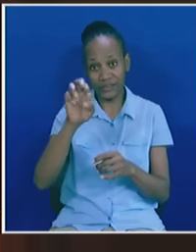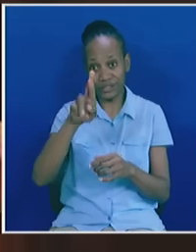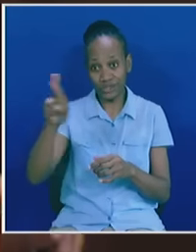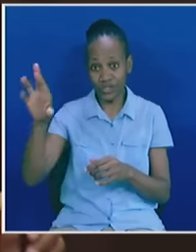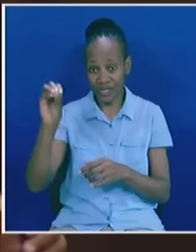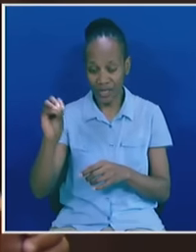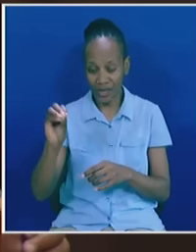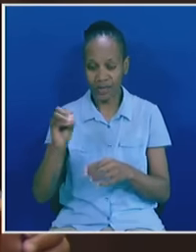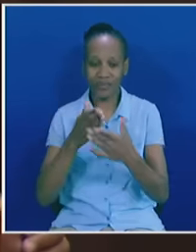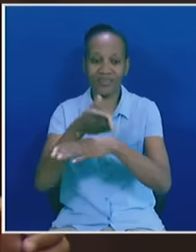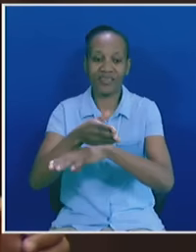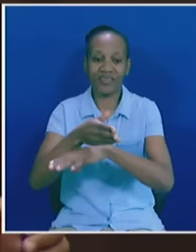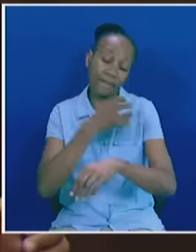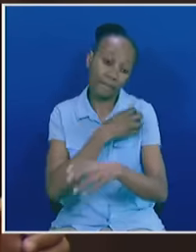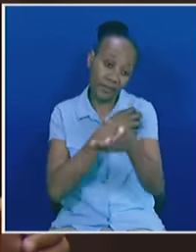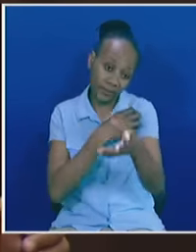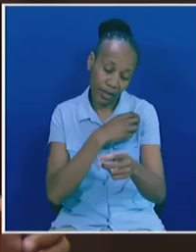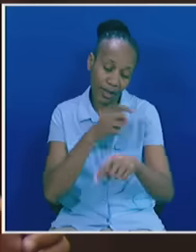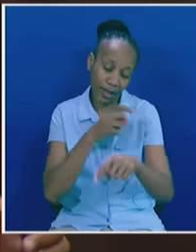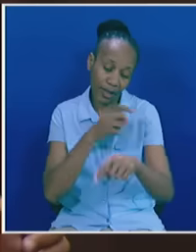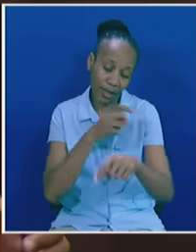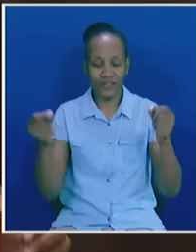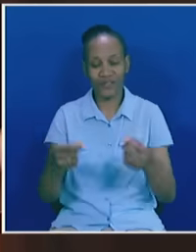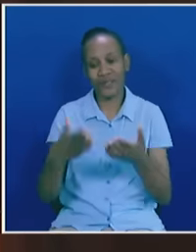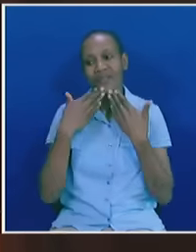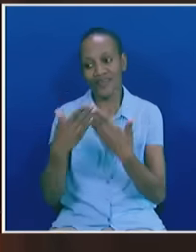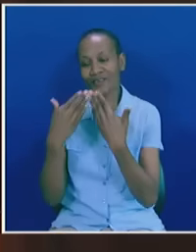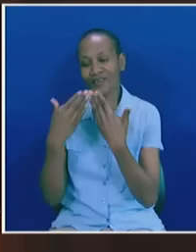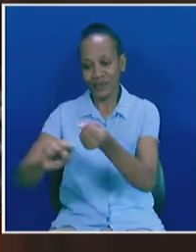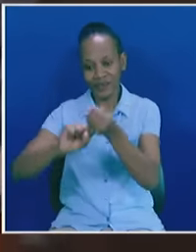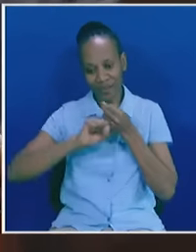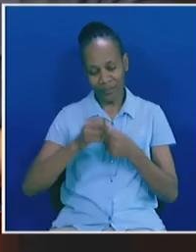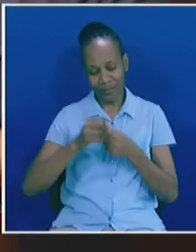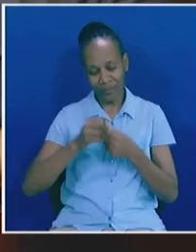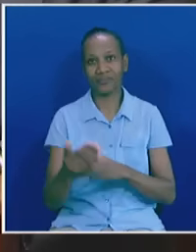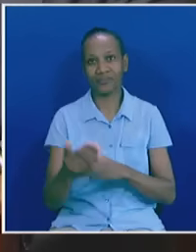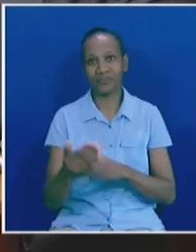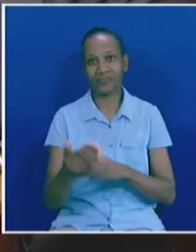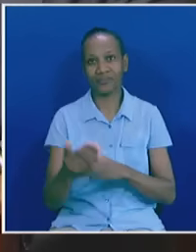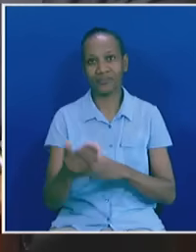up. We want to thank you very much for all the support, Your Excellency.